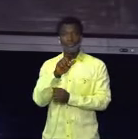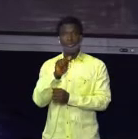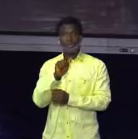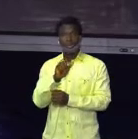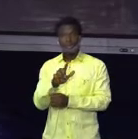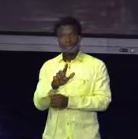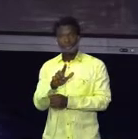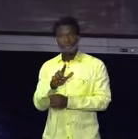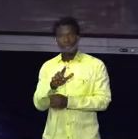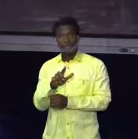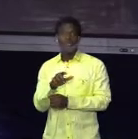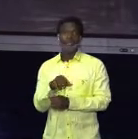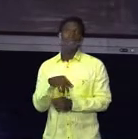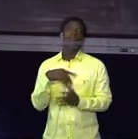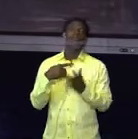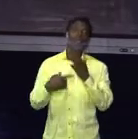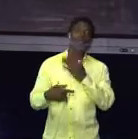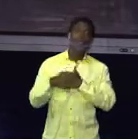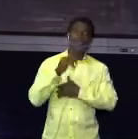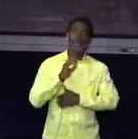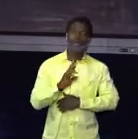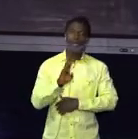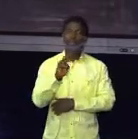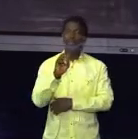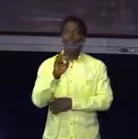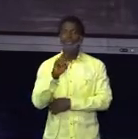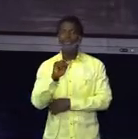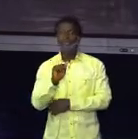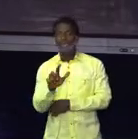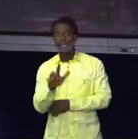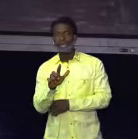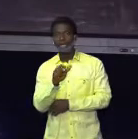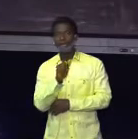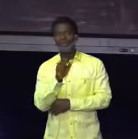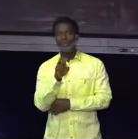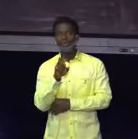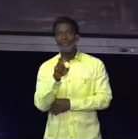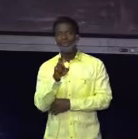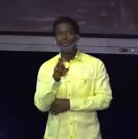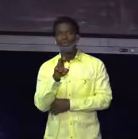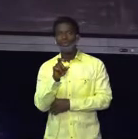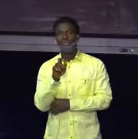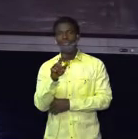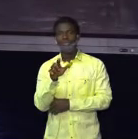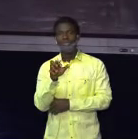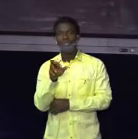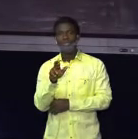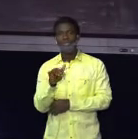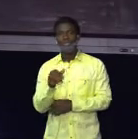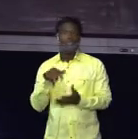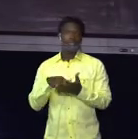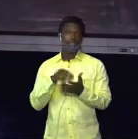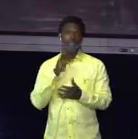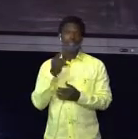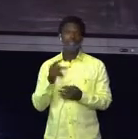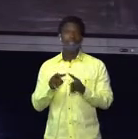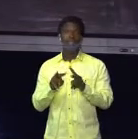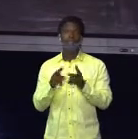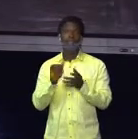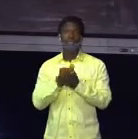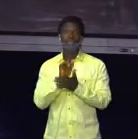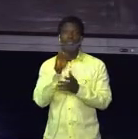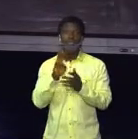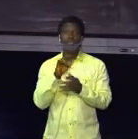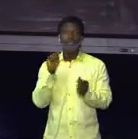modal auxiliaries. What are modal auxiliaries? These are the verbs that are used with all the verbs